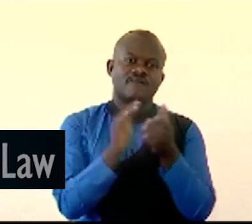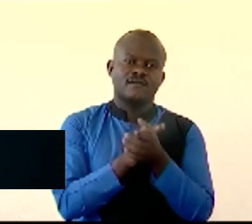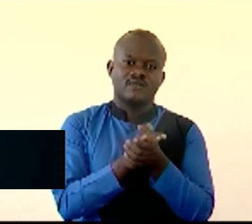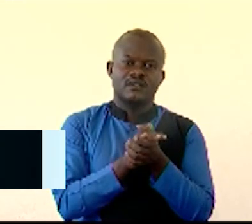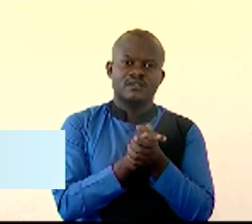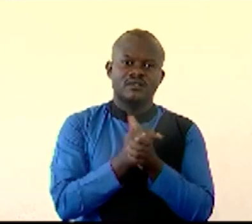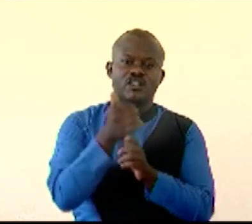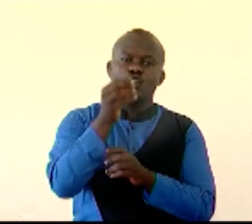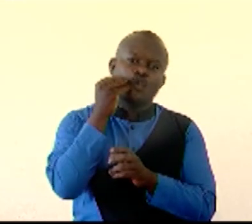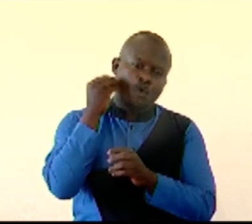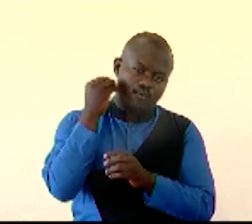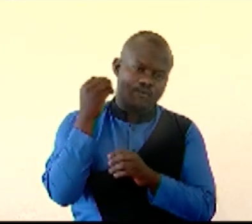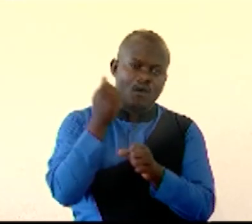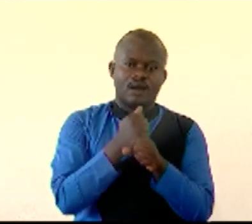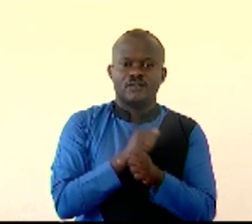your assignment.